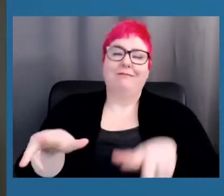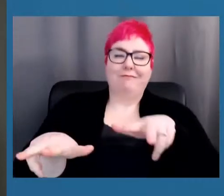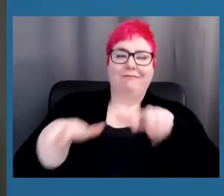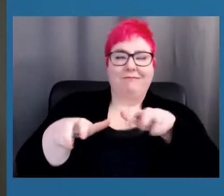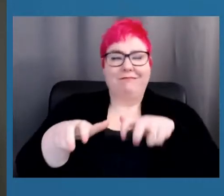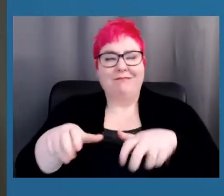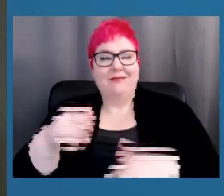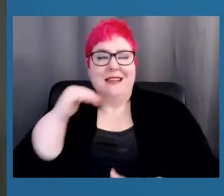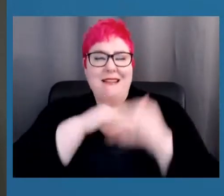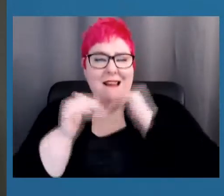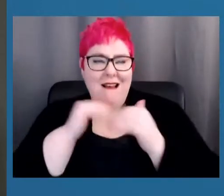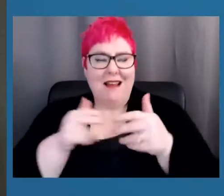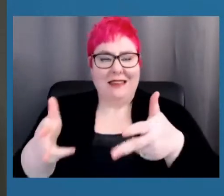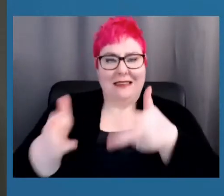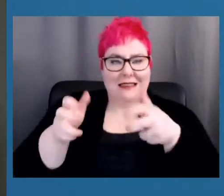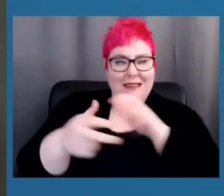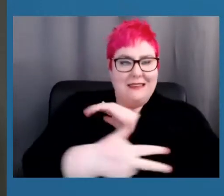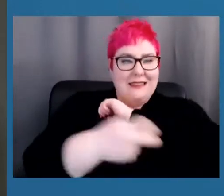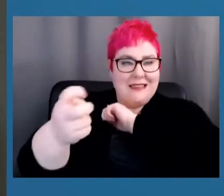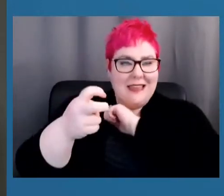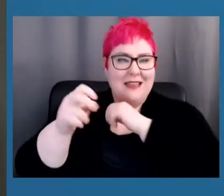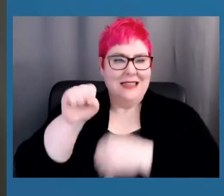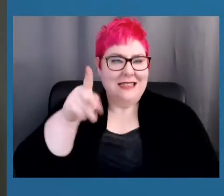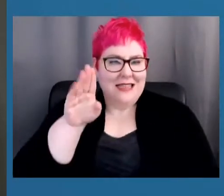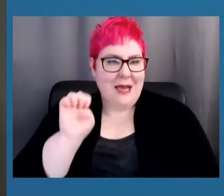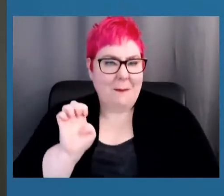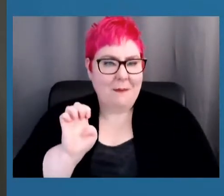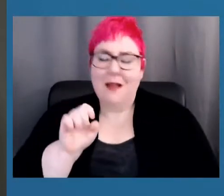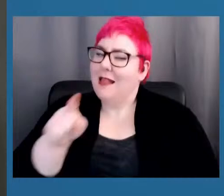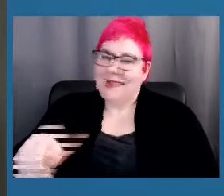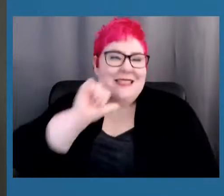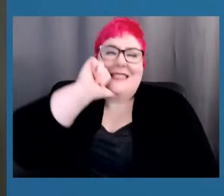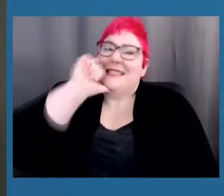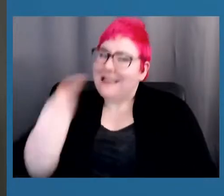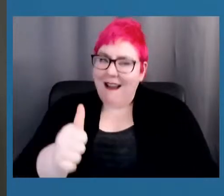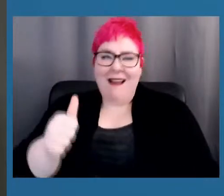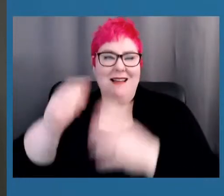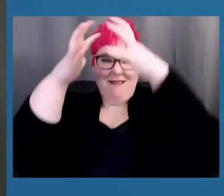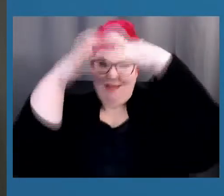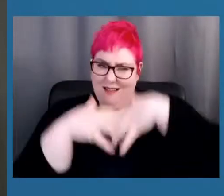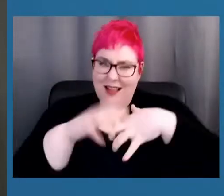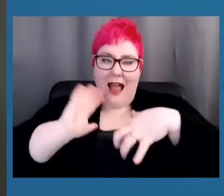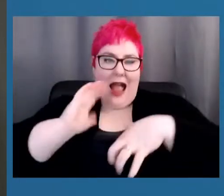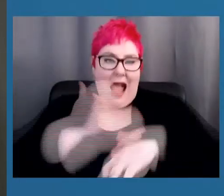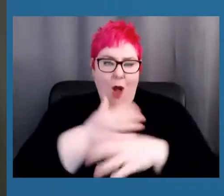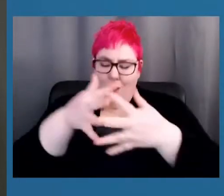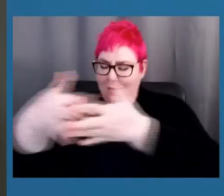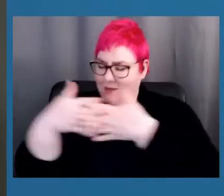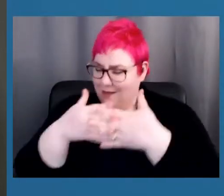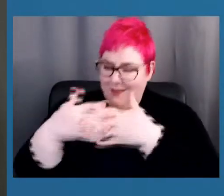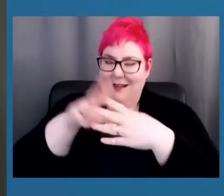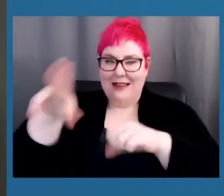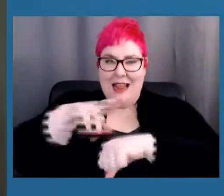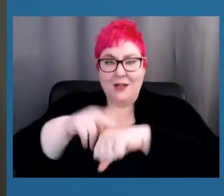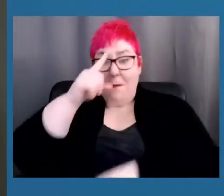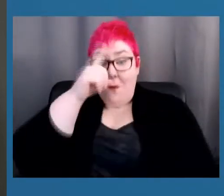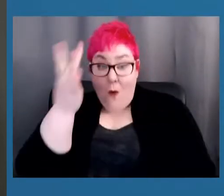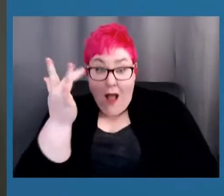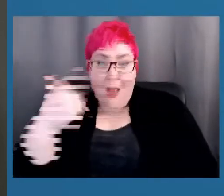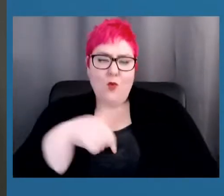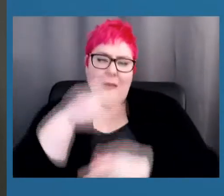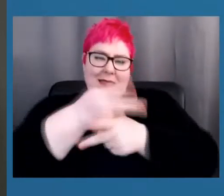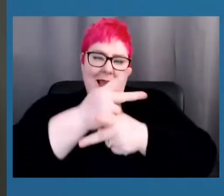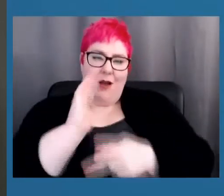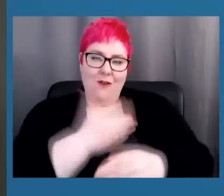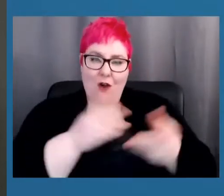stand up and say, you are not unraveling the social fabric of our nation, because we take care of our people. So this is the fight we're waging,